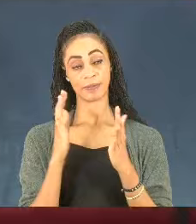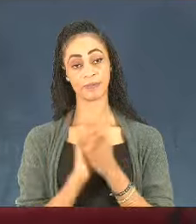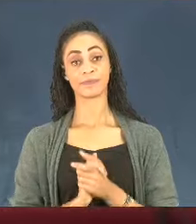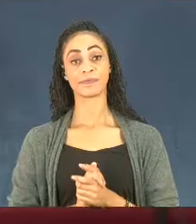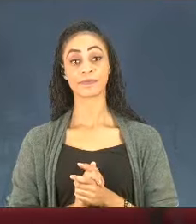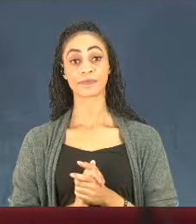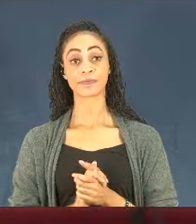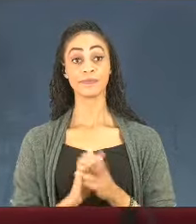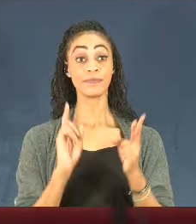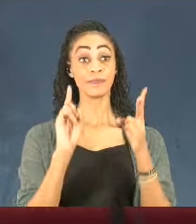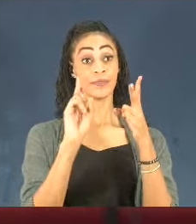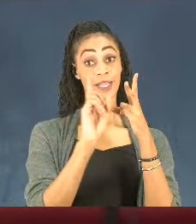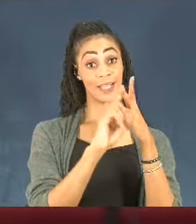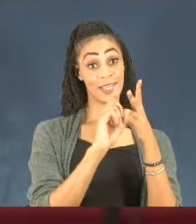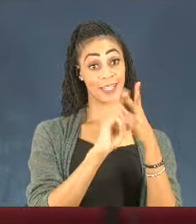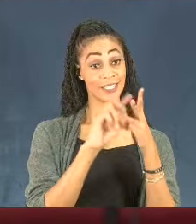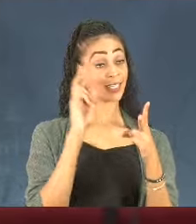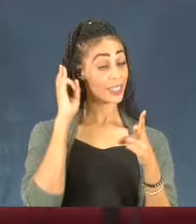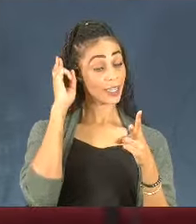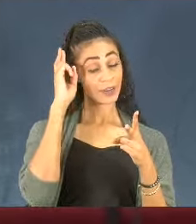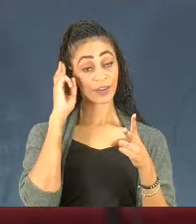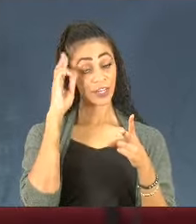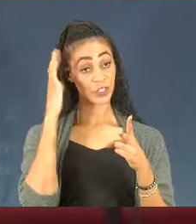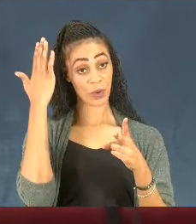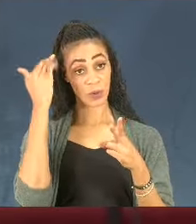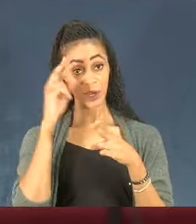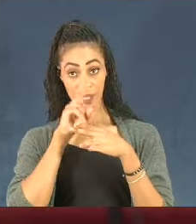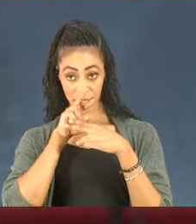There's a second reason why salt is important.